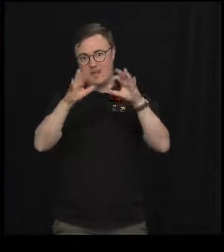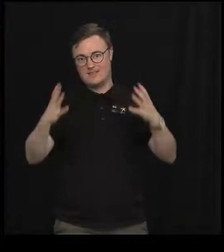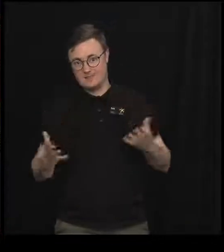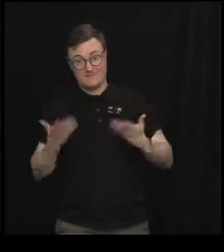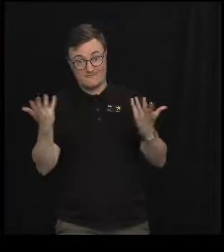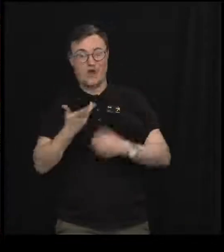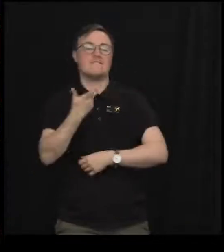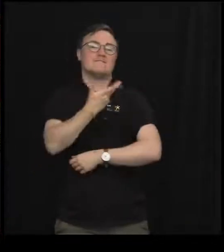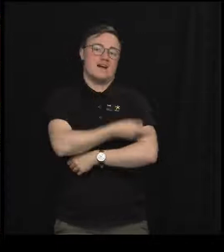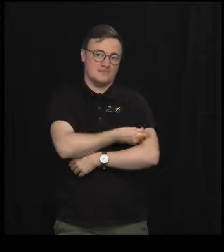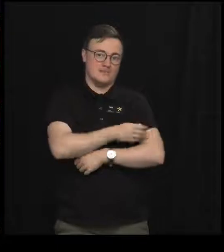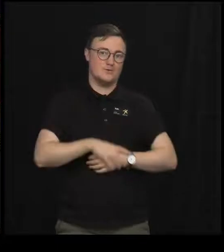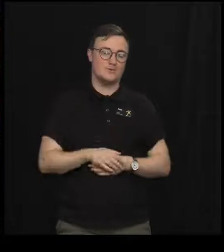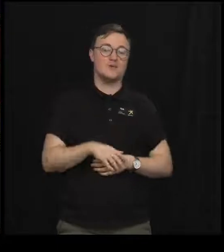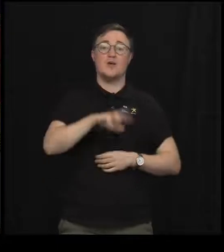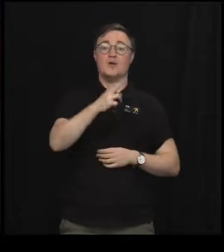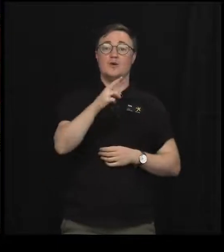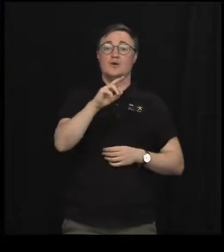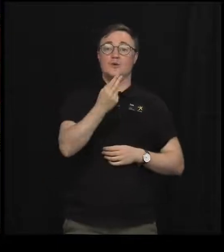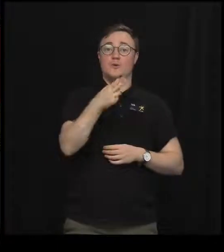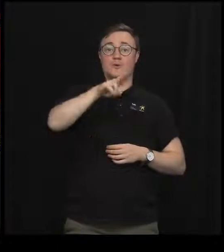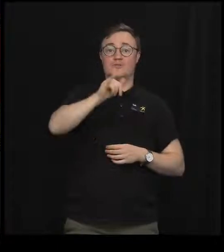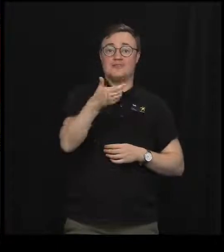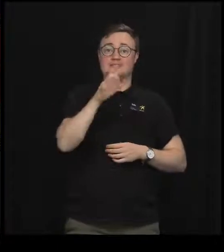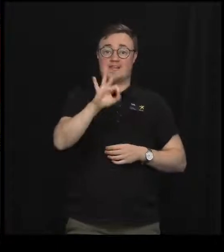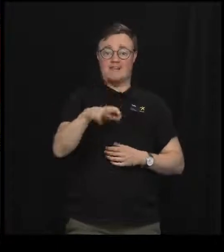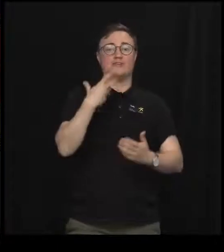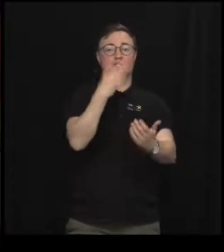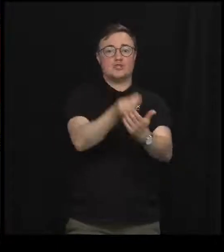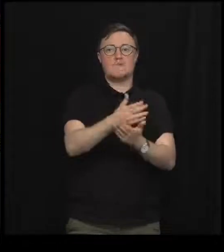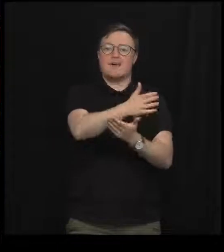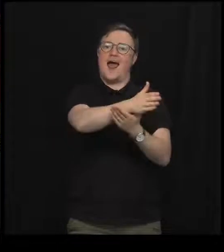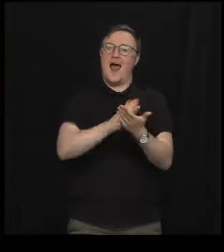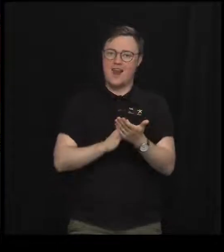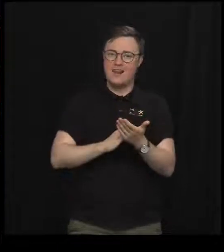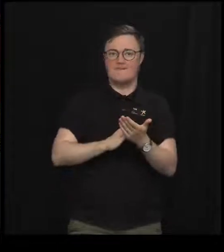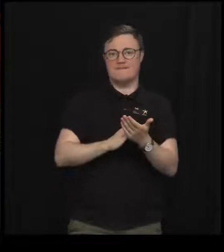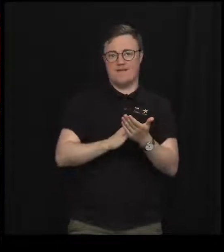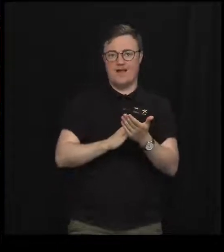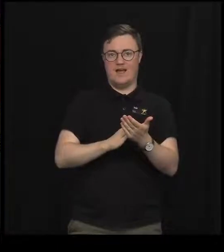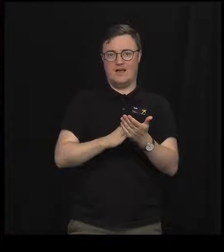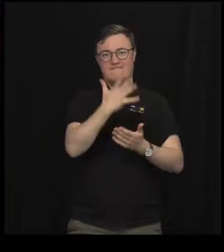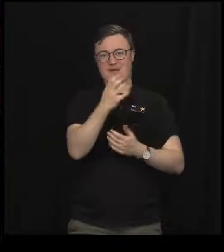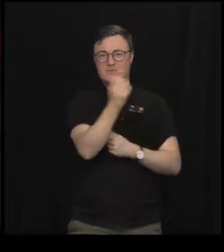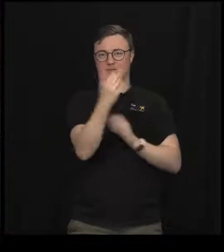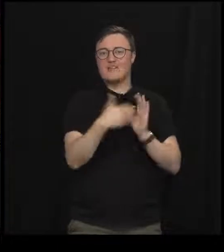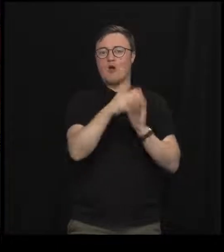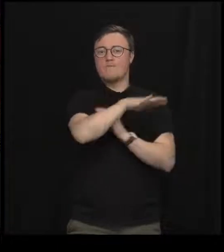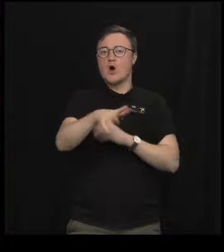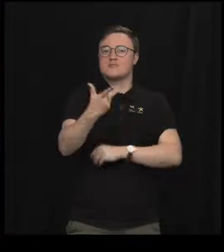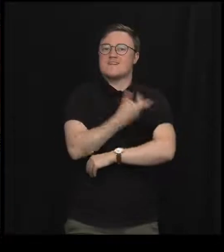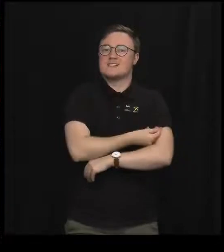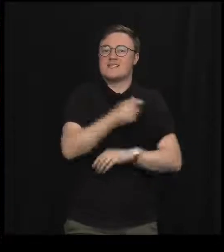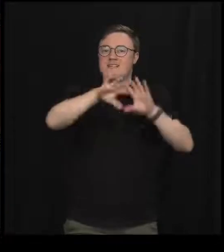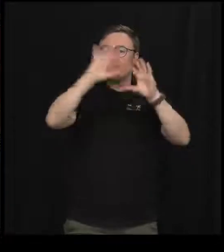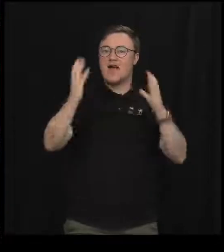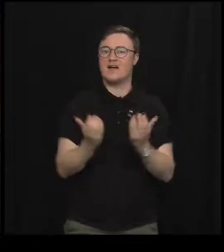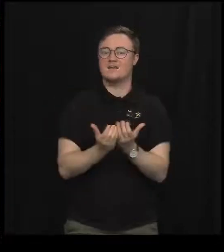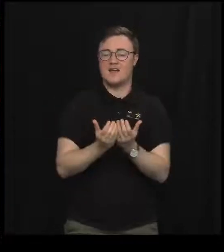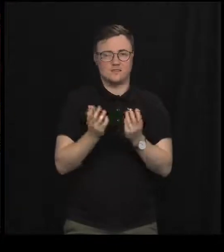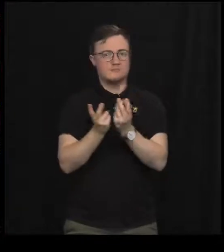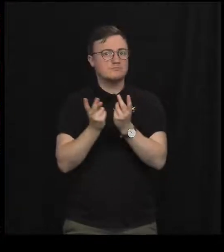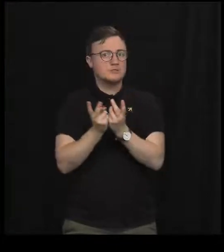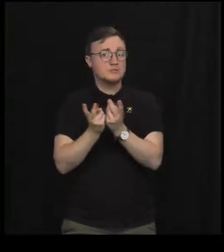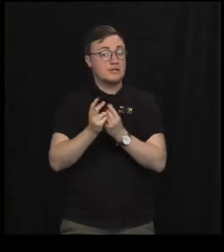UNICEF buys half the children's vaccines in the world. So, Thomas, is there more to do in vaccines and vaccinations